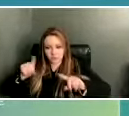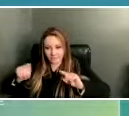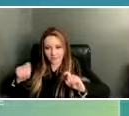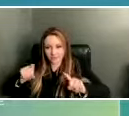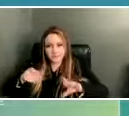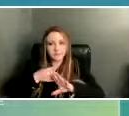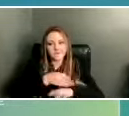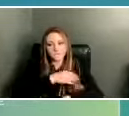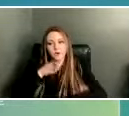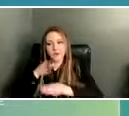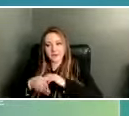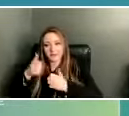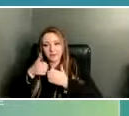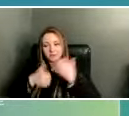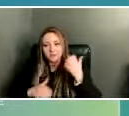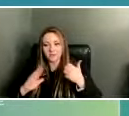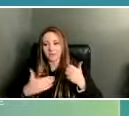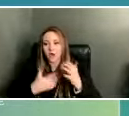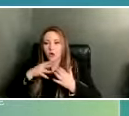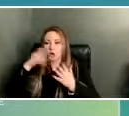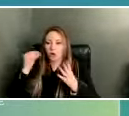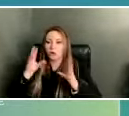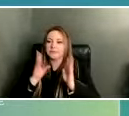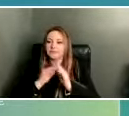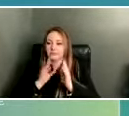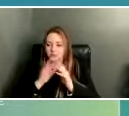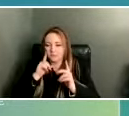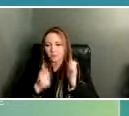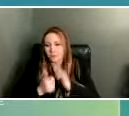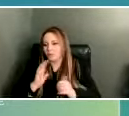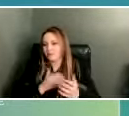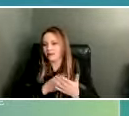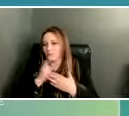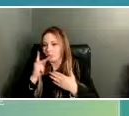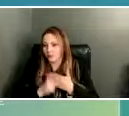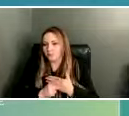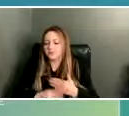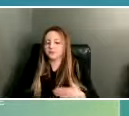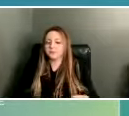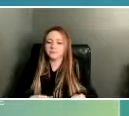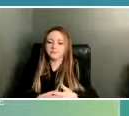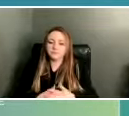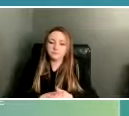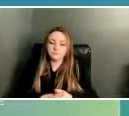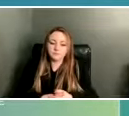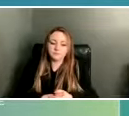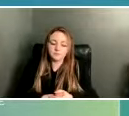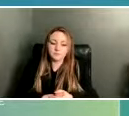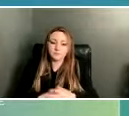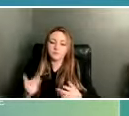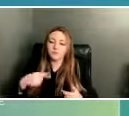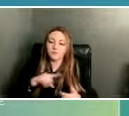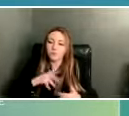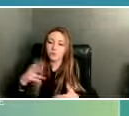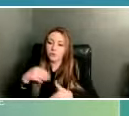before and after each of our learning sessions for the majority of our programs. We incorporate